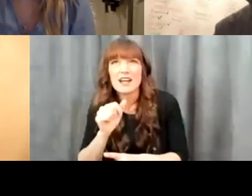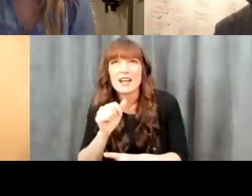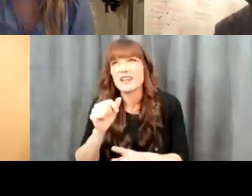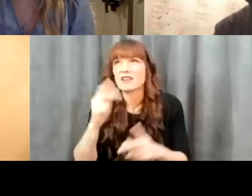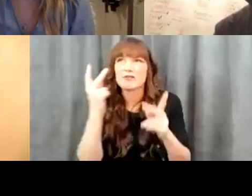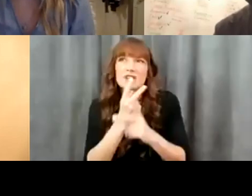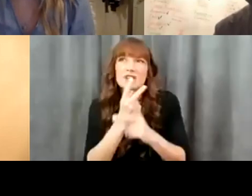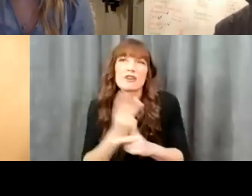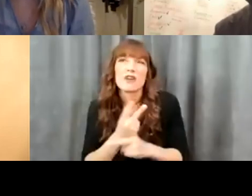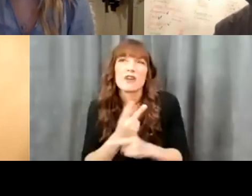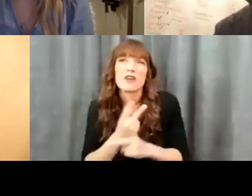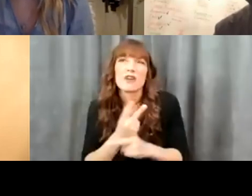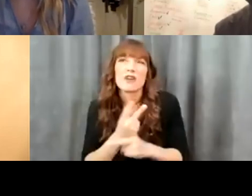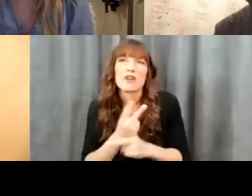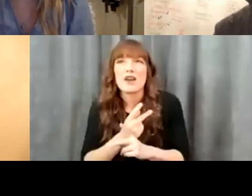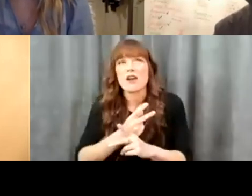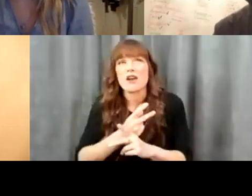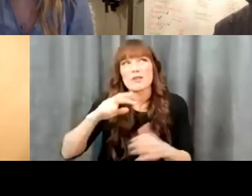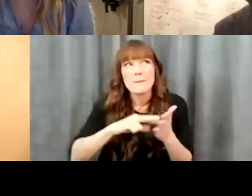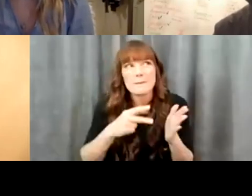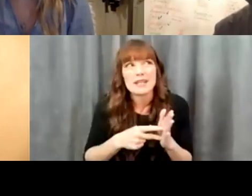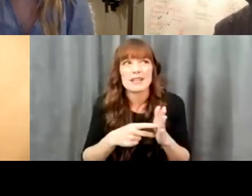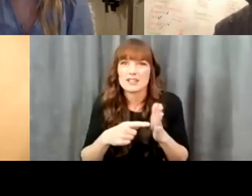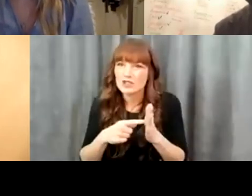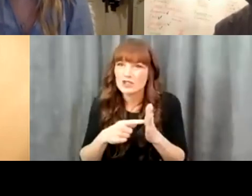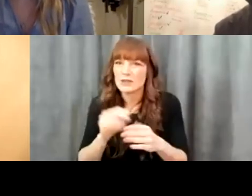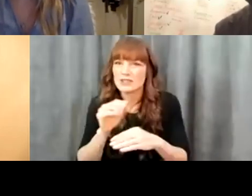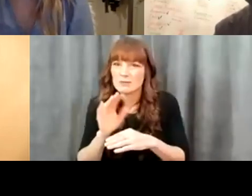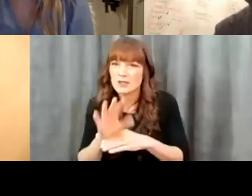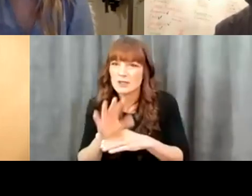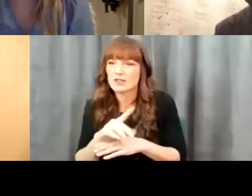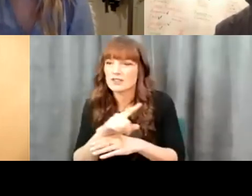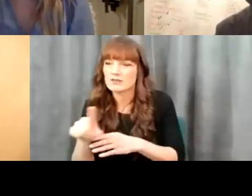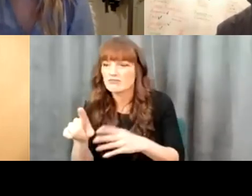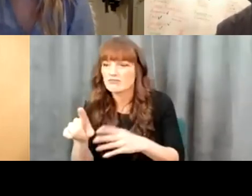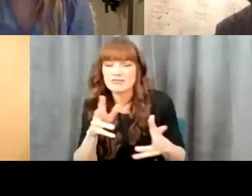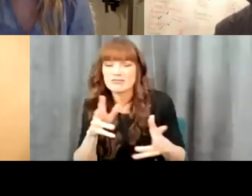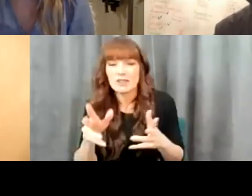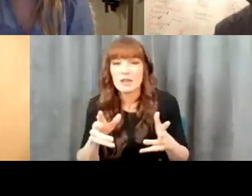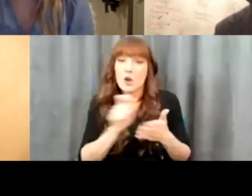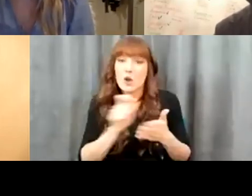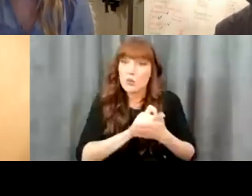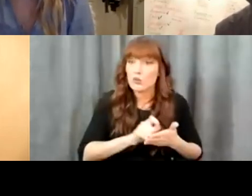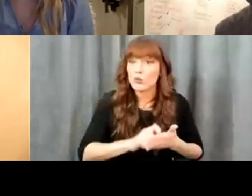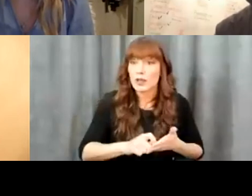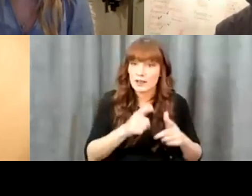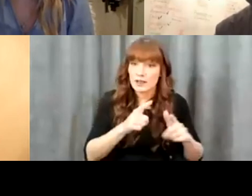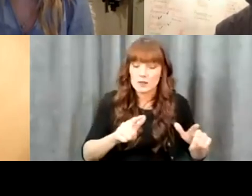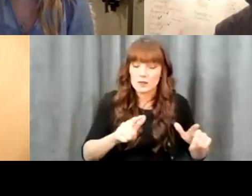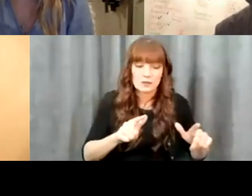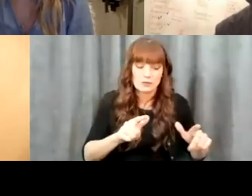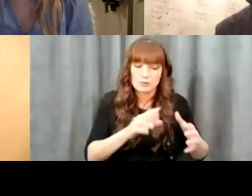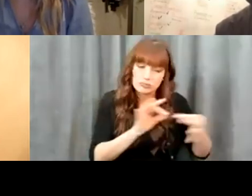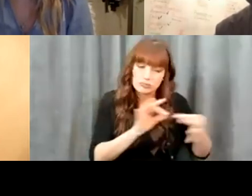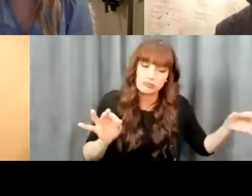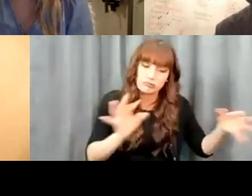meaning and not distilling your experience into words. I think that language, written language in particular, has a lot of power